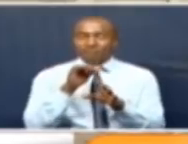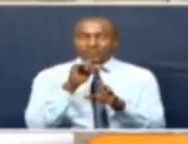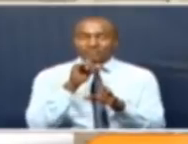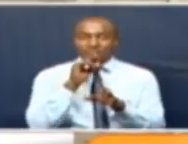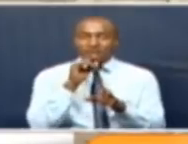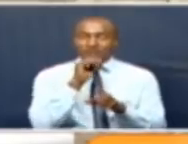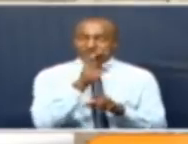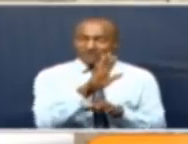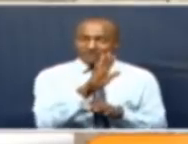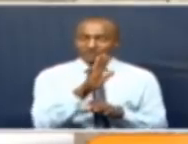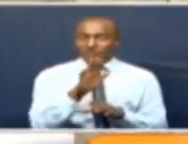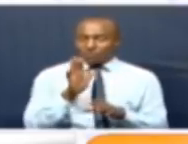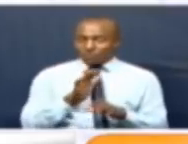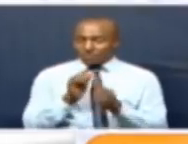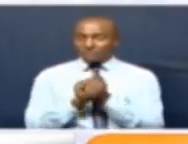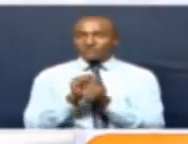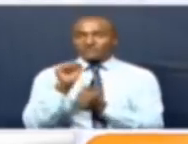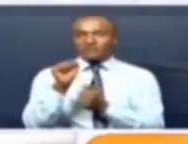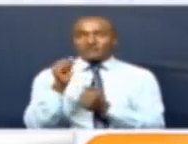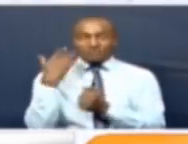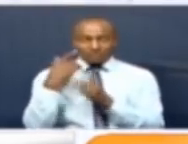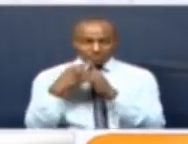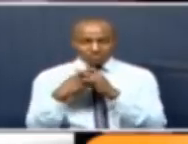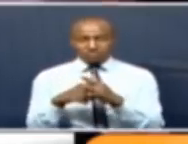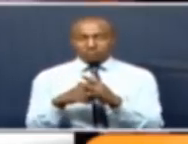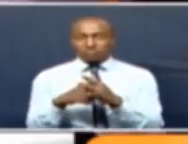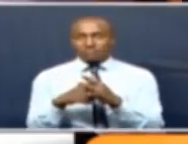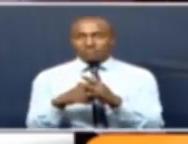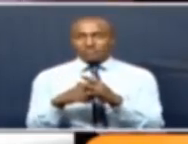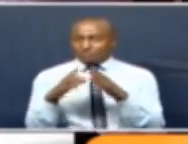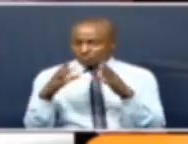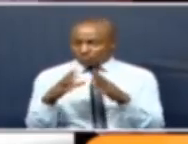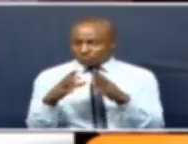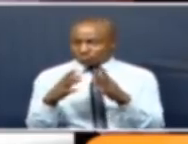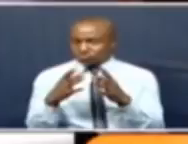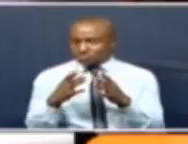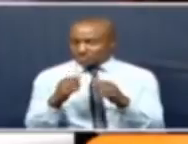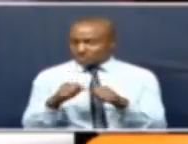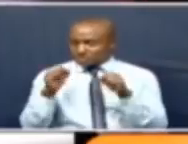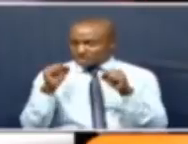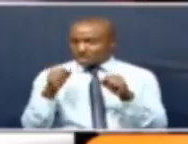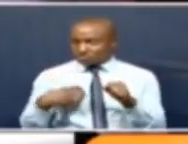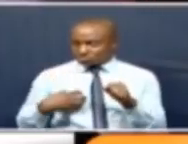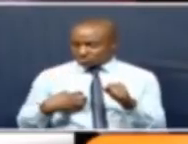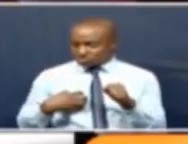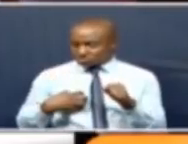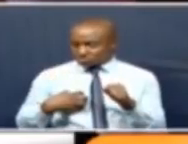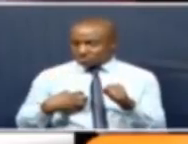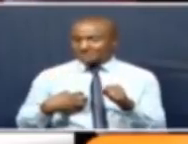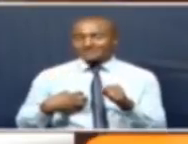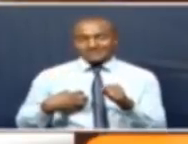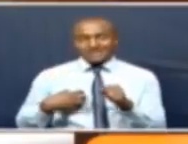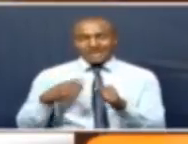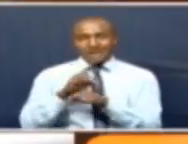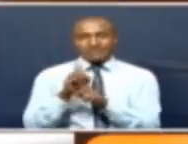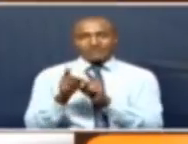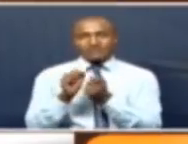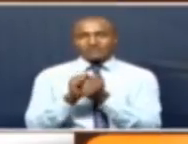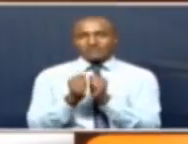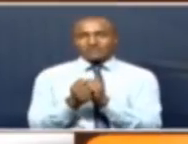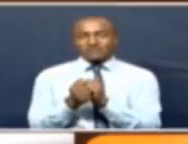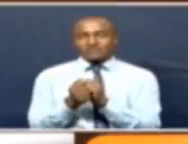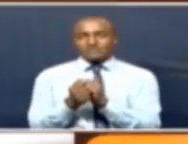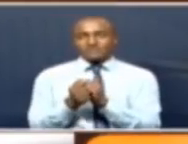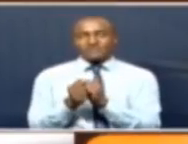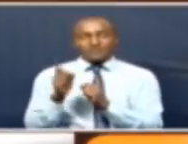prayer circle in 2009. But when the group chair lady was diagnosed with breast cancer, everything changed. After she